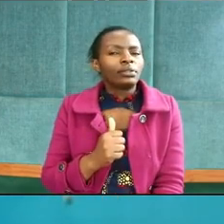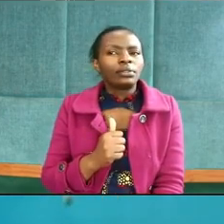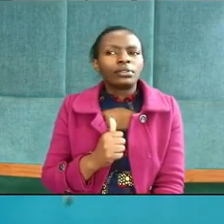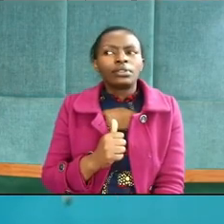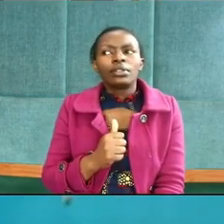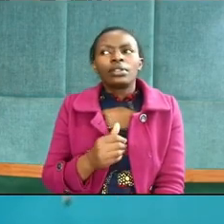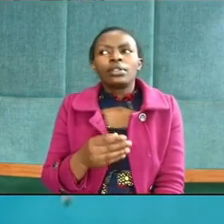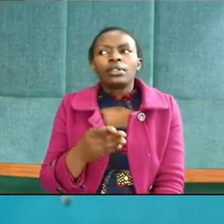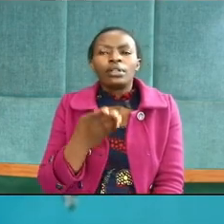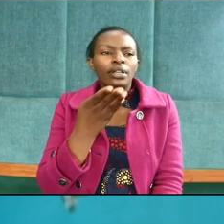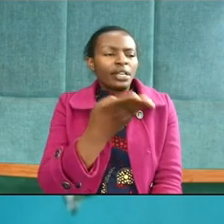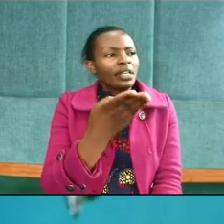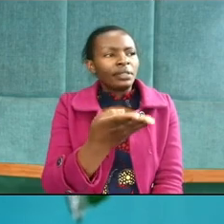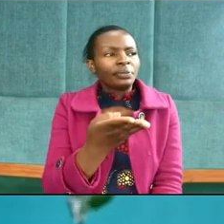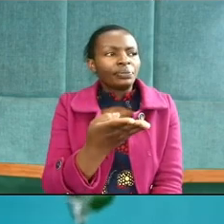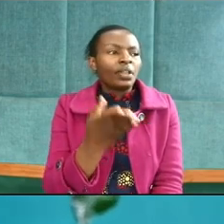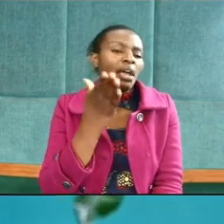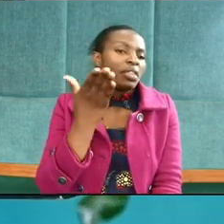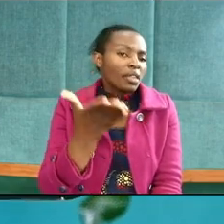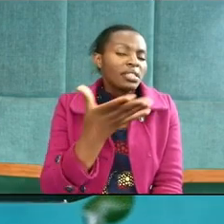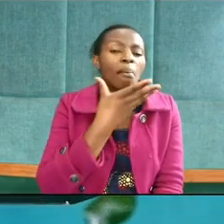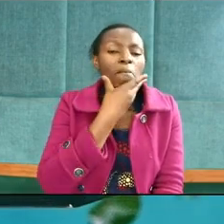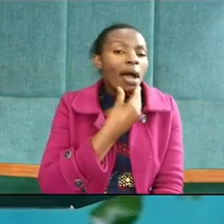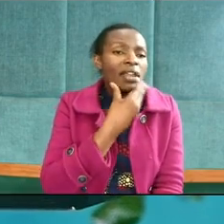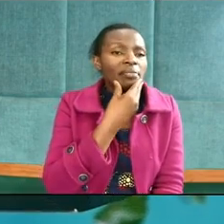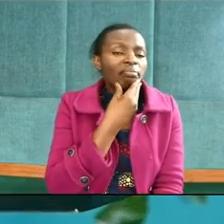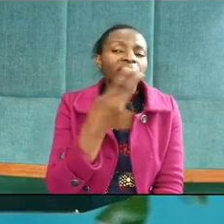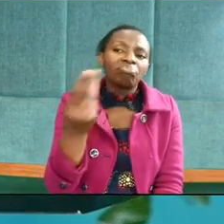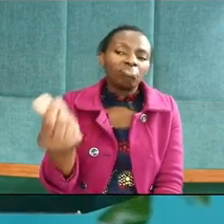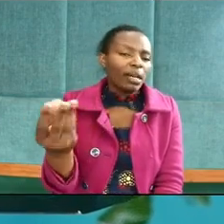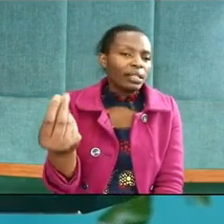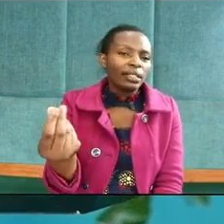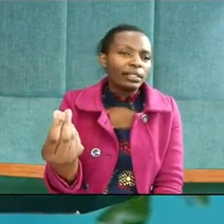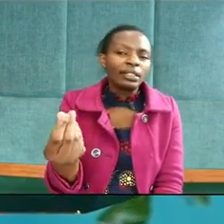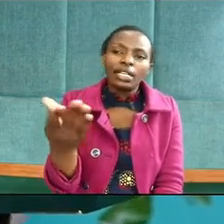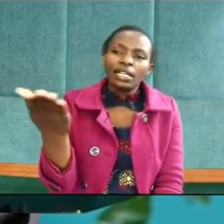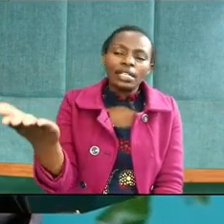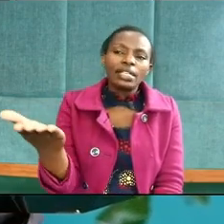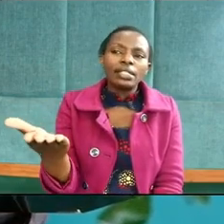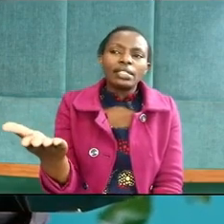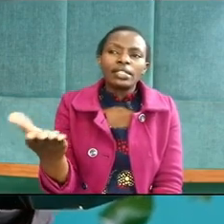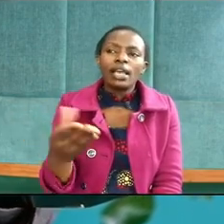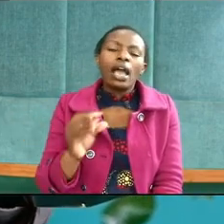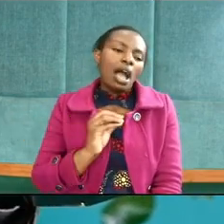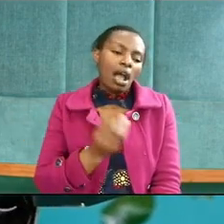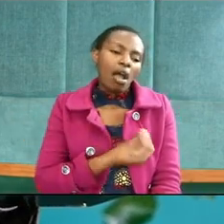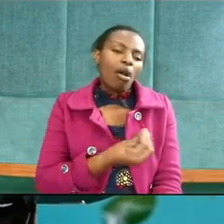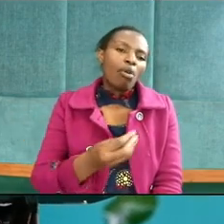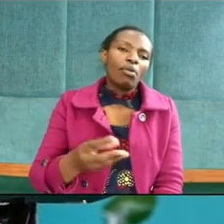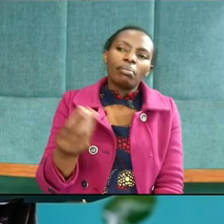his money is our money. My money is my money.